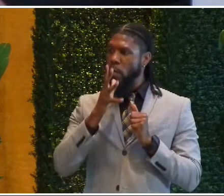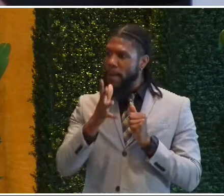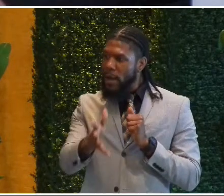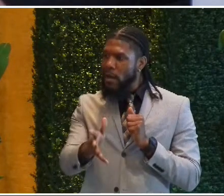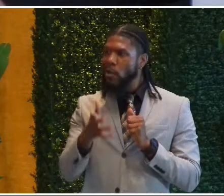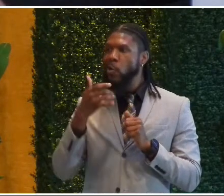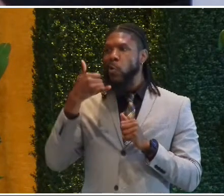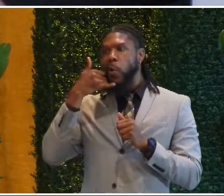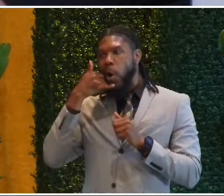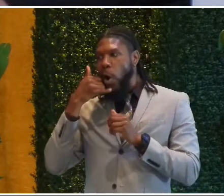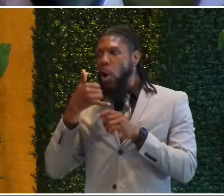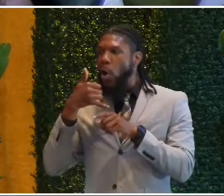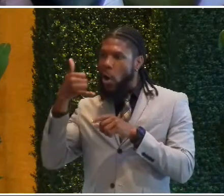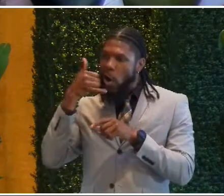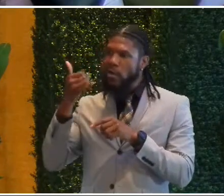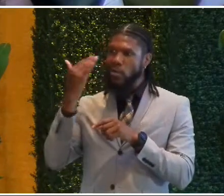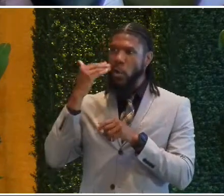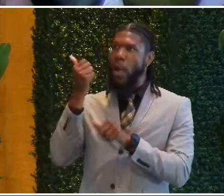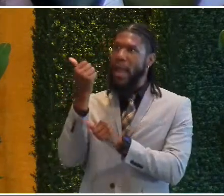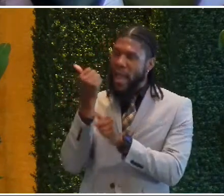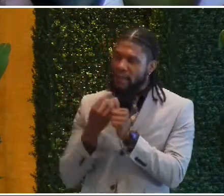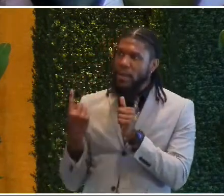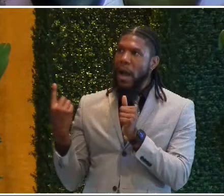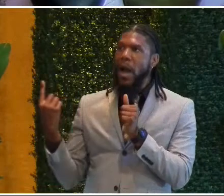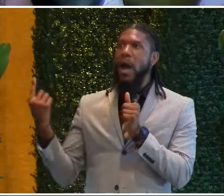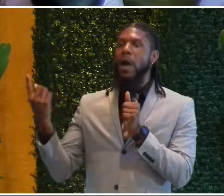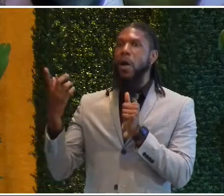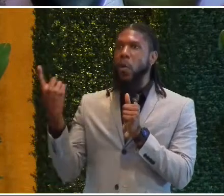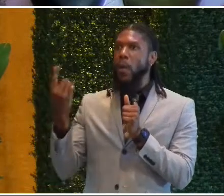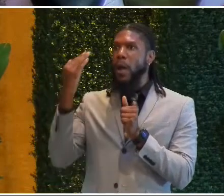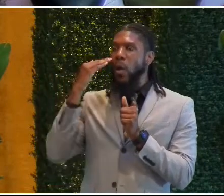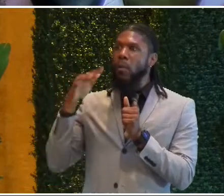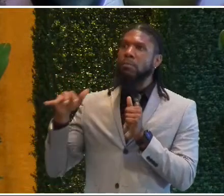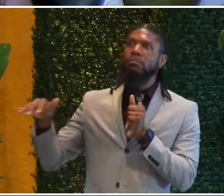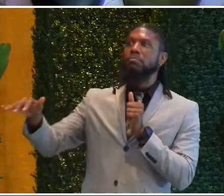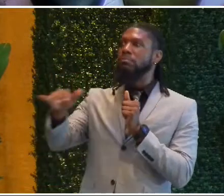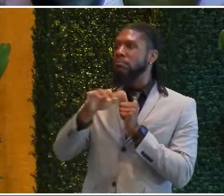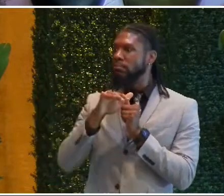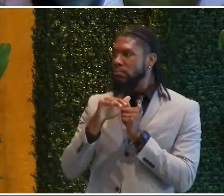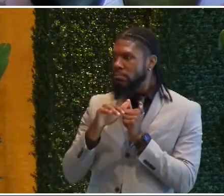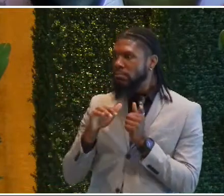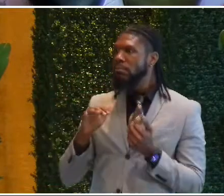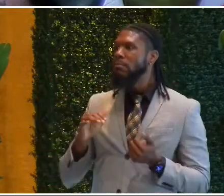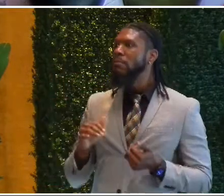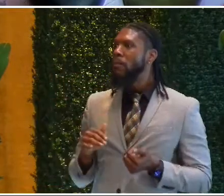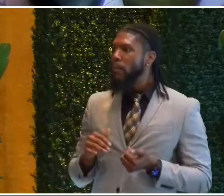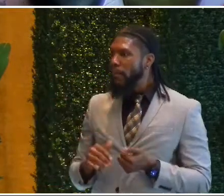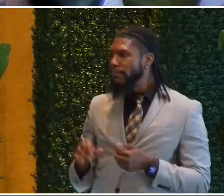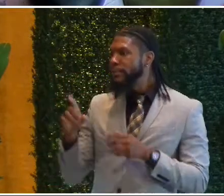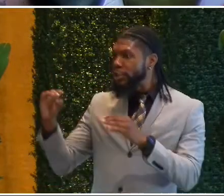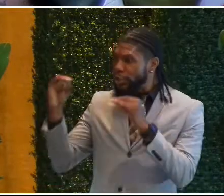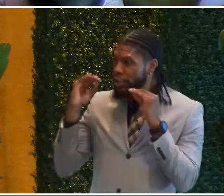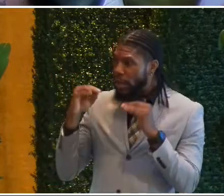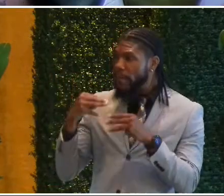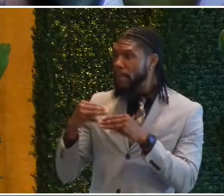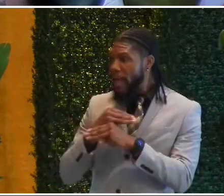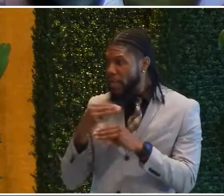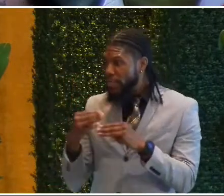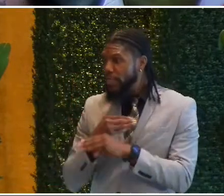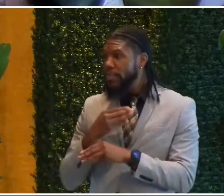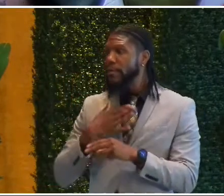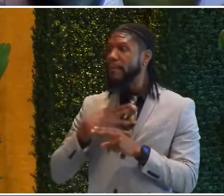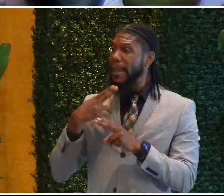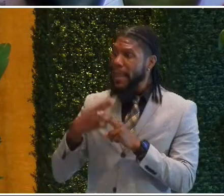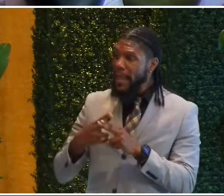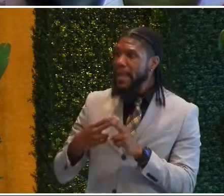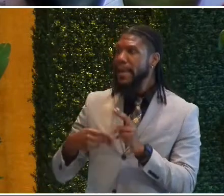everybody, right? I couldn't figure out long division. A man named Policy John taught me long division. Don't ask. He also taught me my